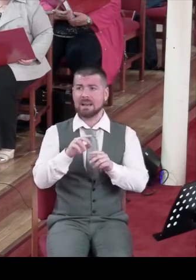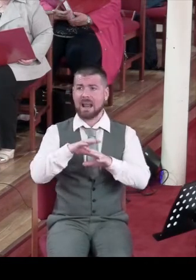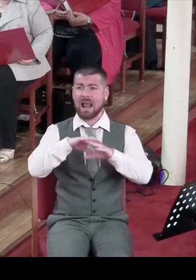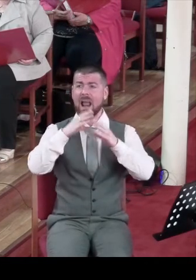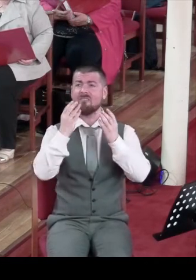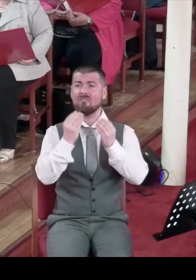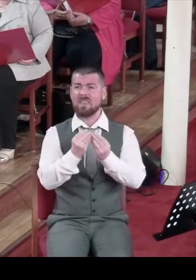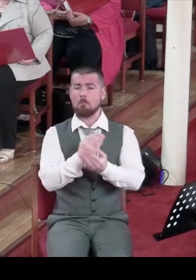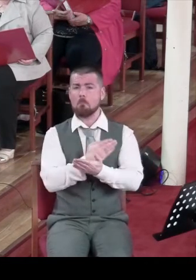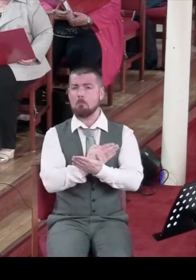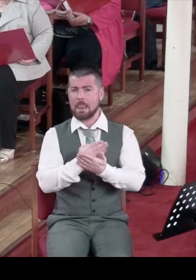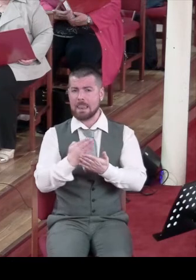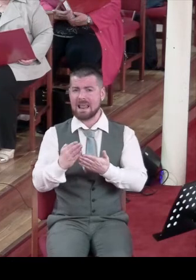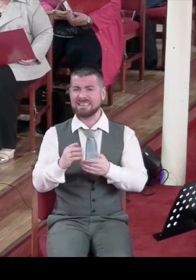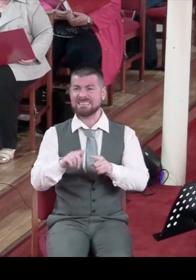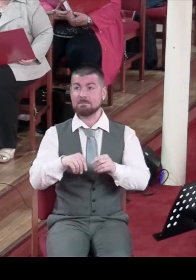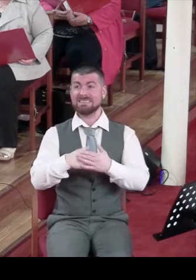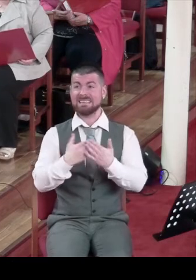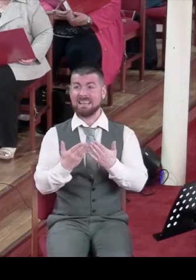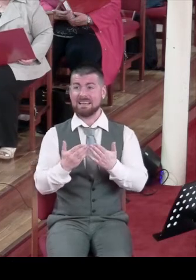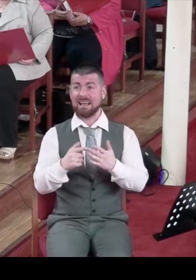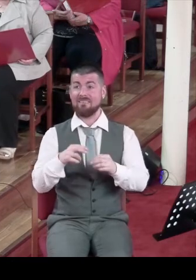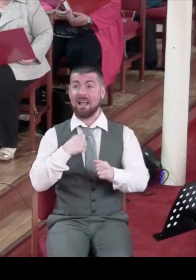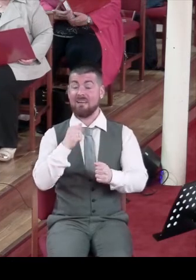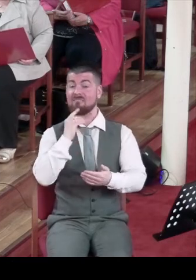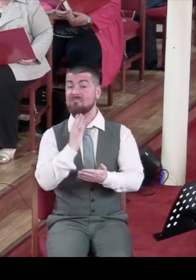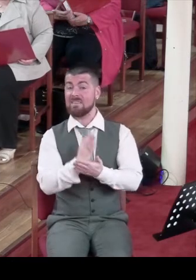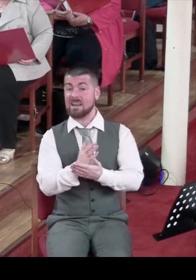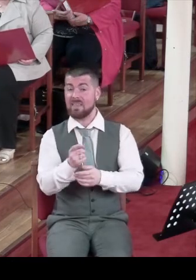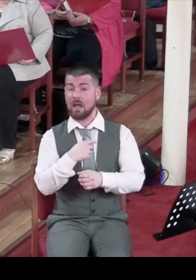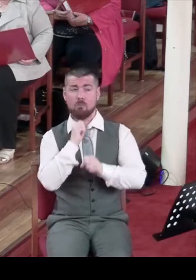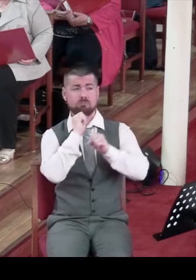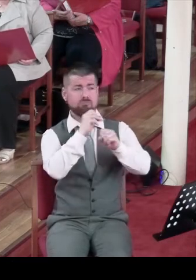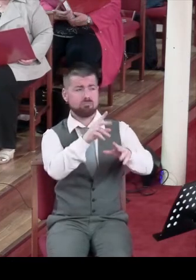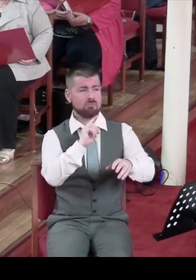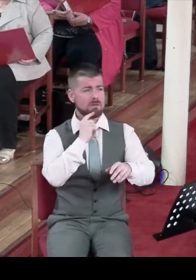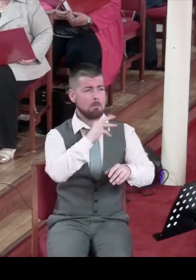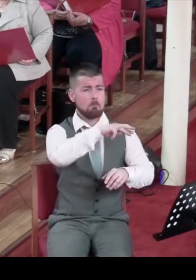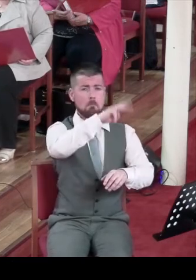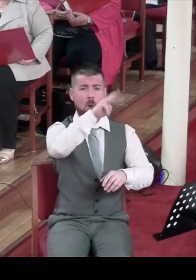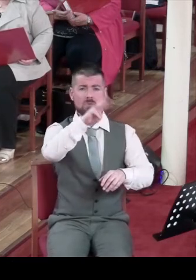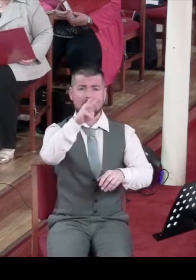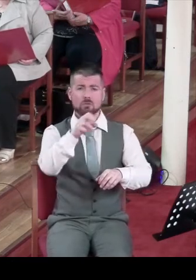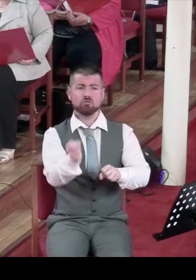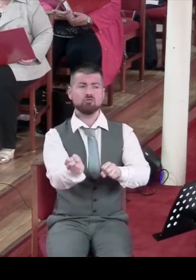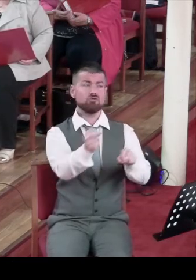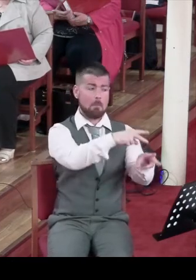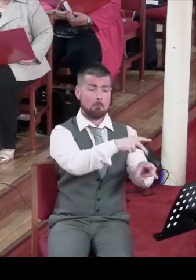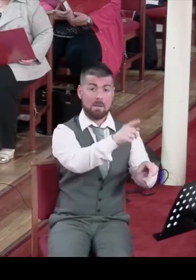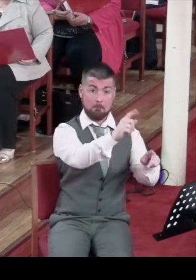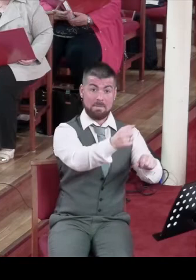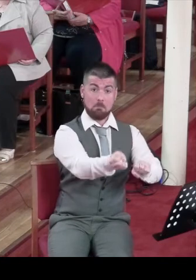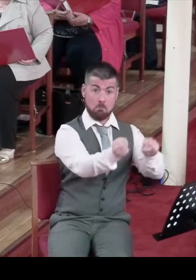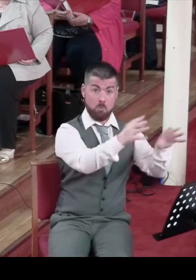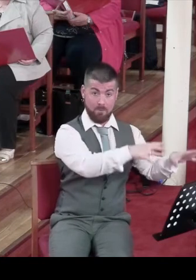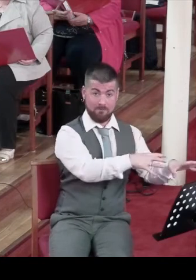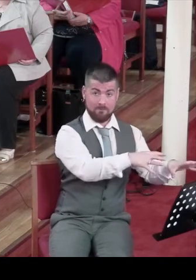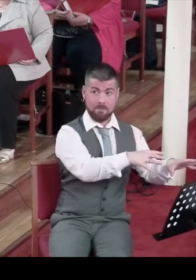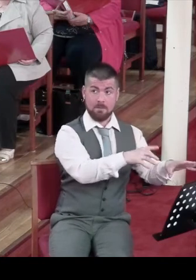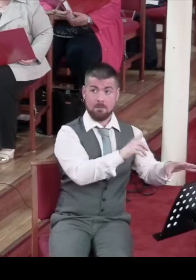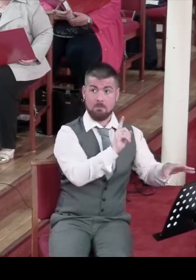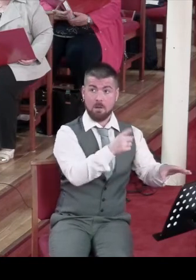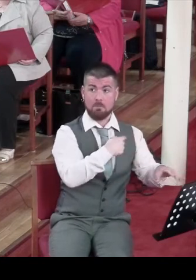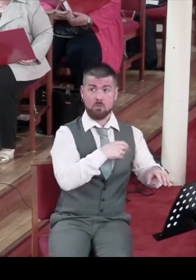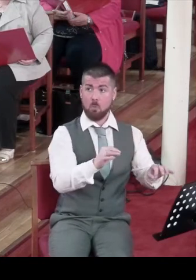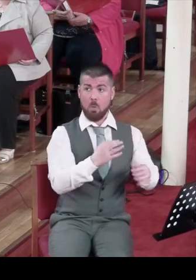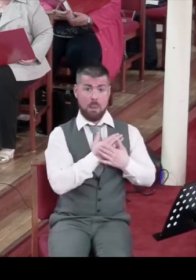everything plain as day, and if I have faith that says to a mountain, jump, and it jumps, and I don't